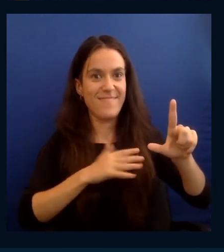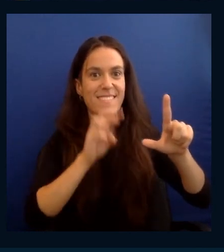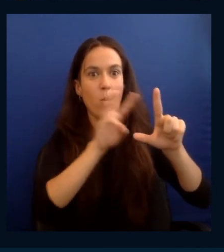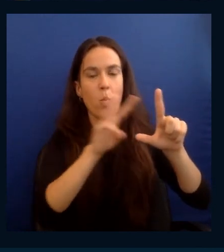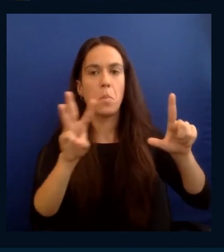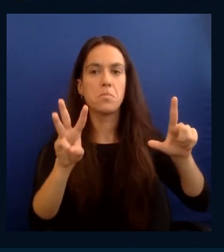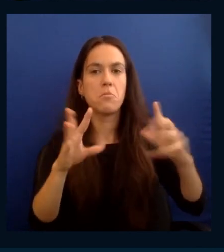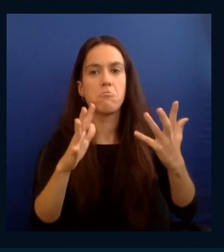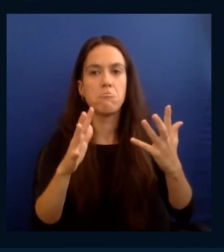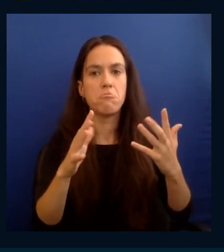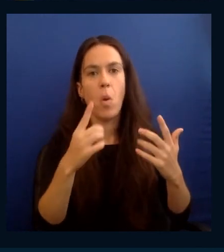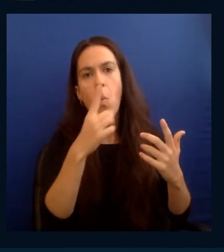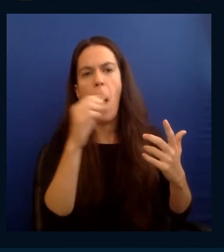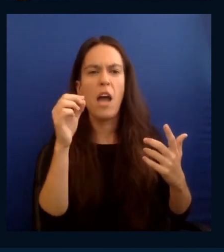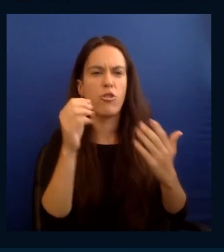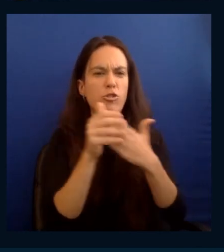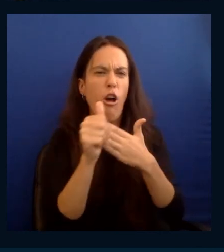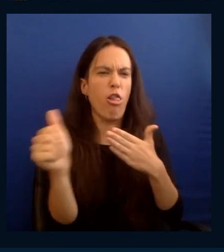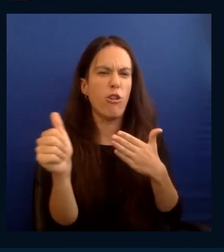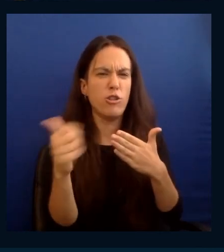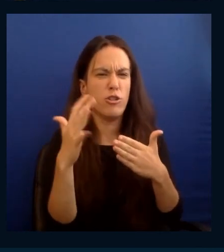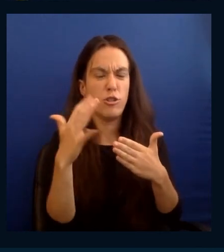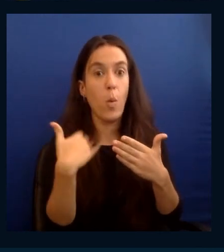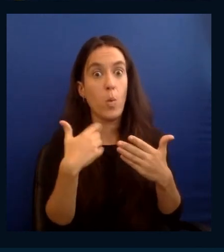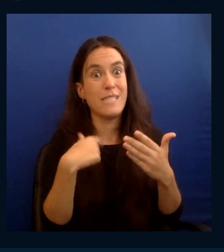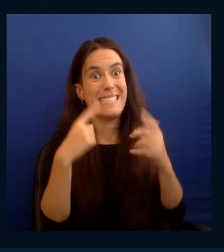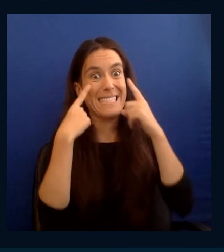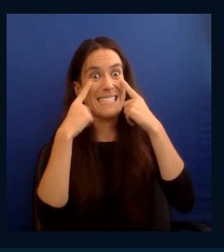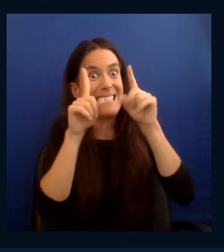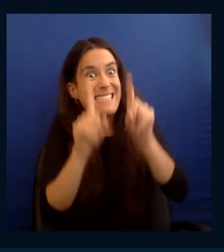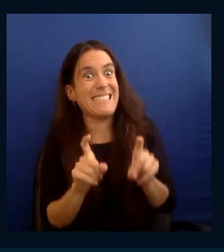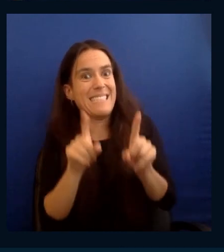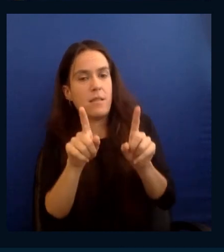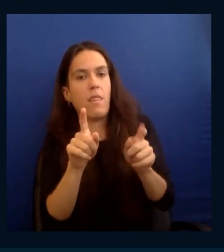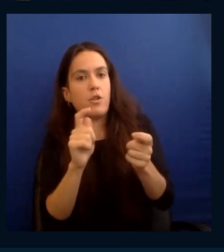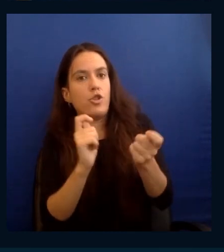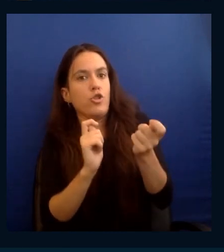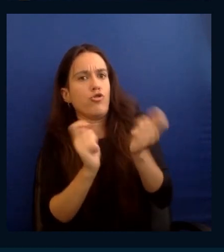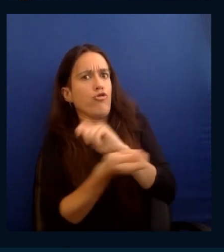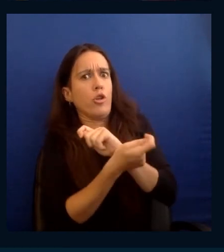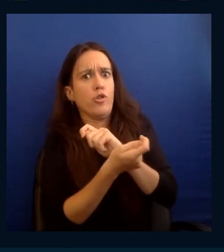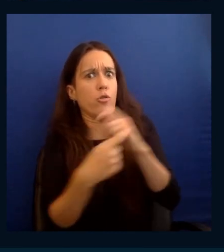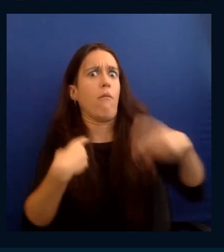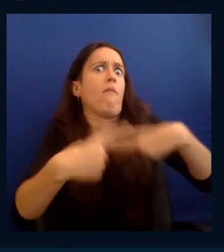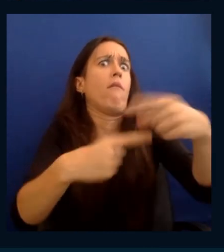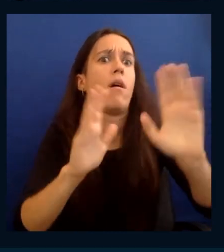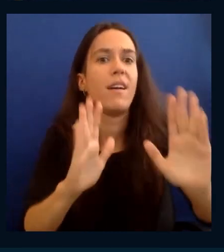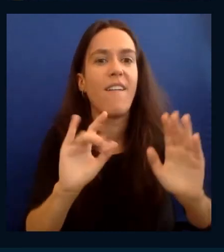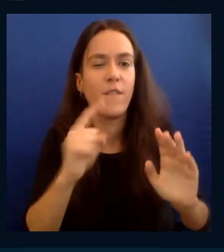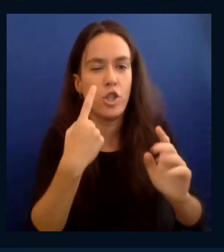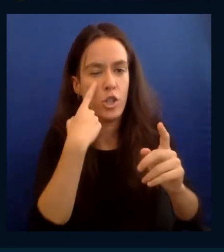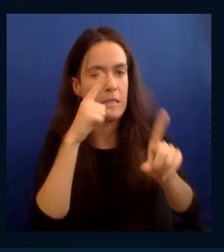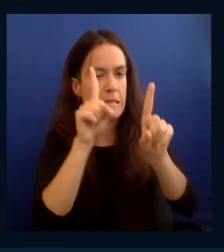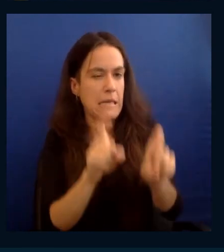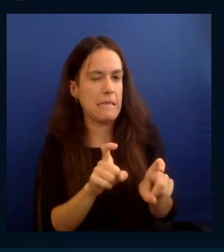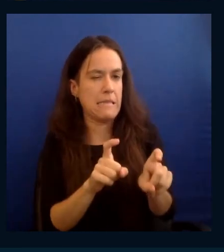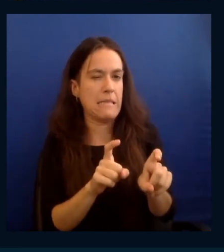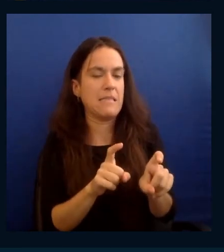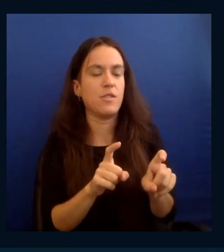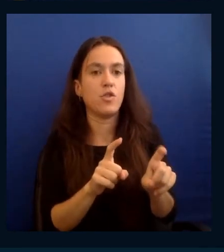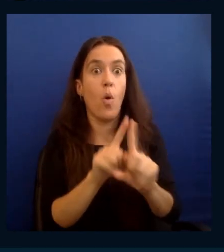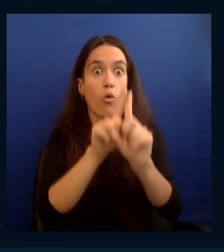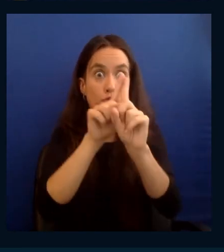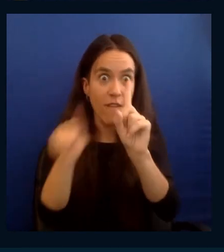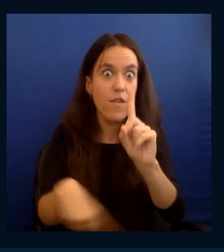$100 or more for our orders. So we want to test these changes before we go any further with it. So I'm going to refresh this and it's